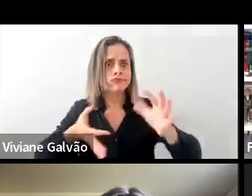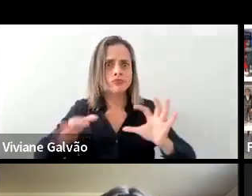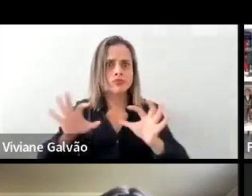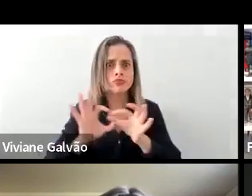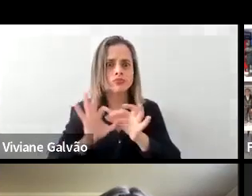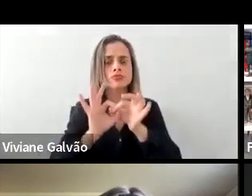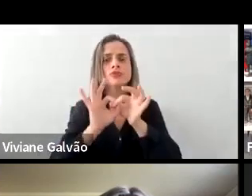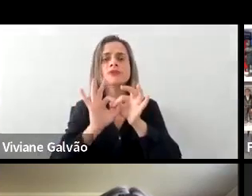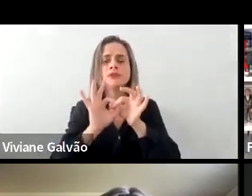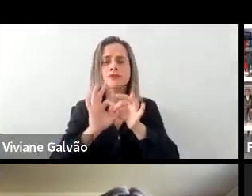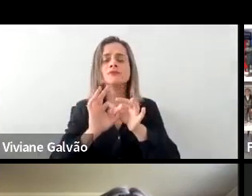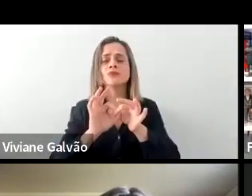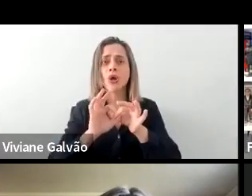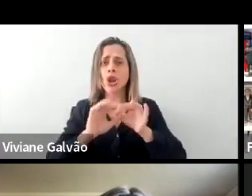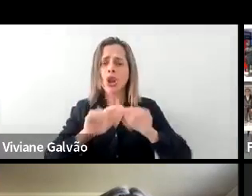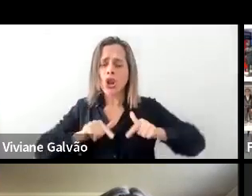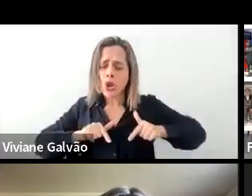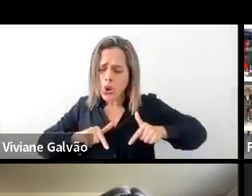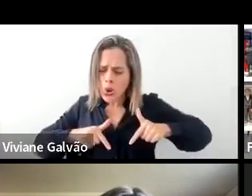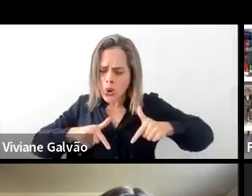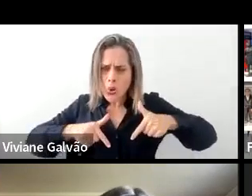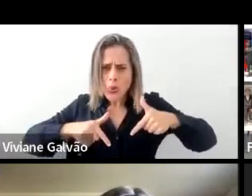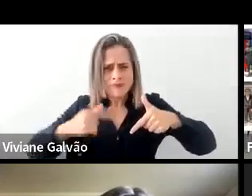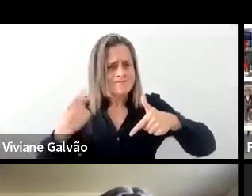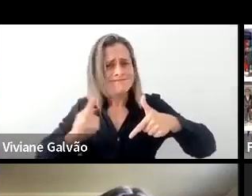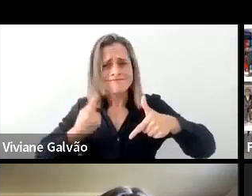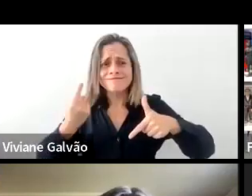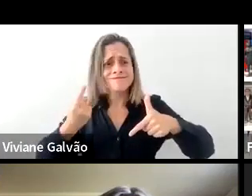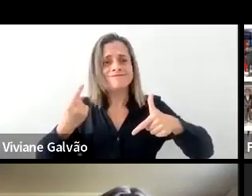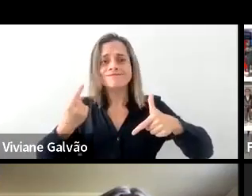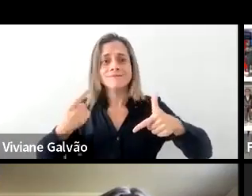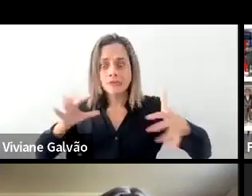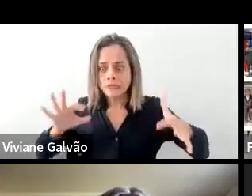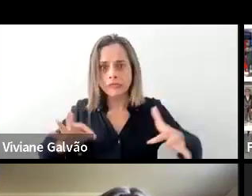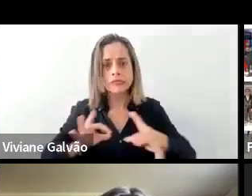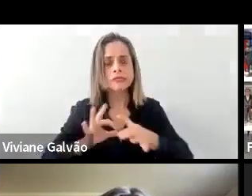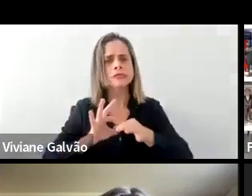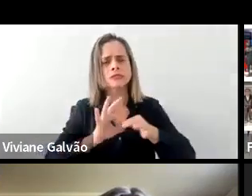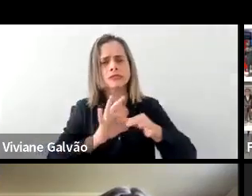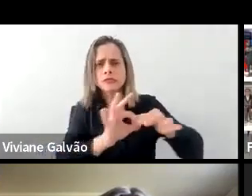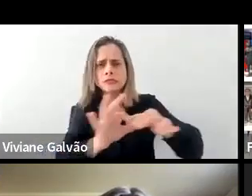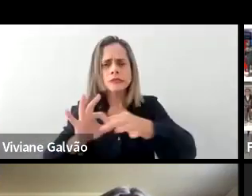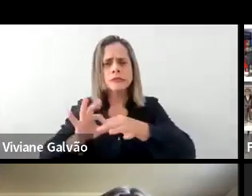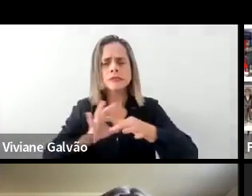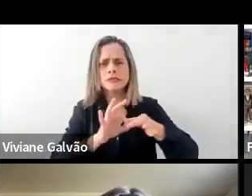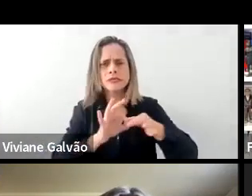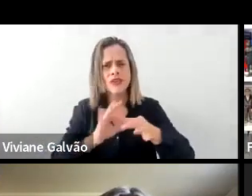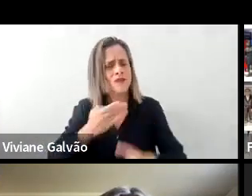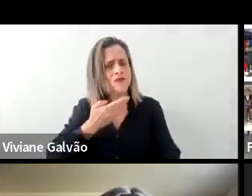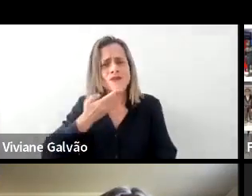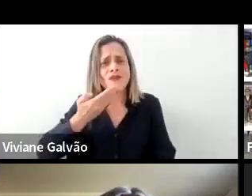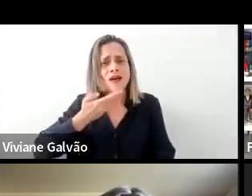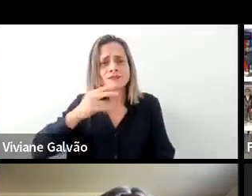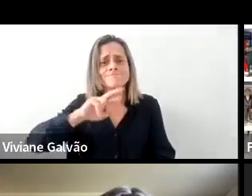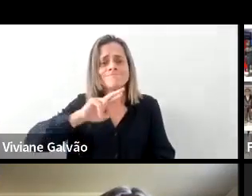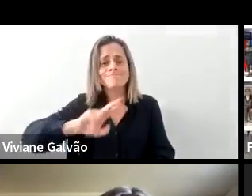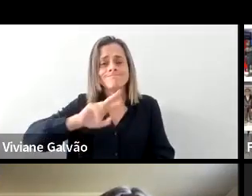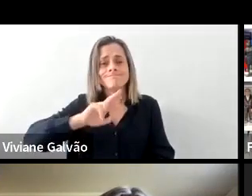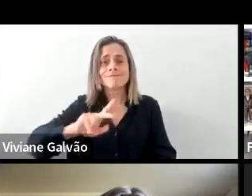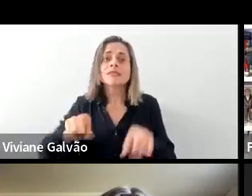and it's certainly not a task, a theoretical task. It's one that we have to find ways of doing.